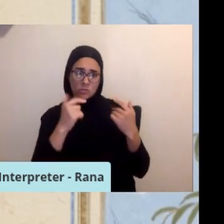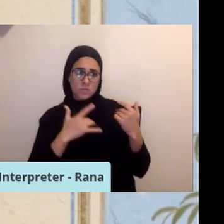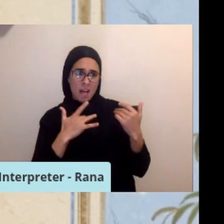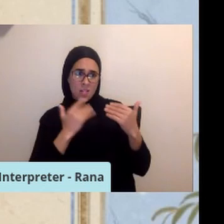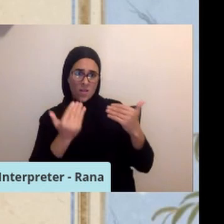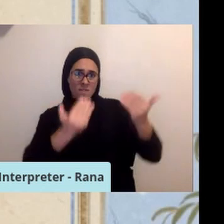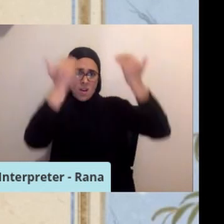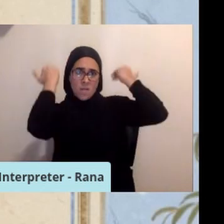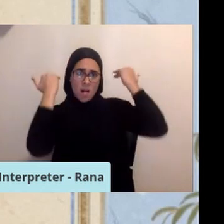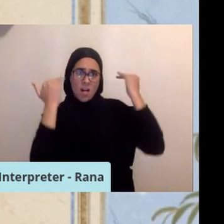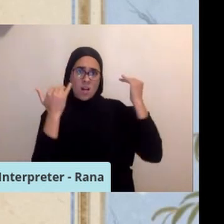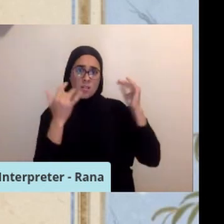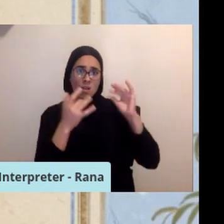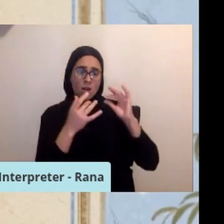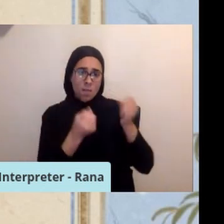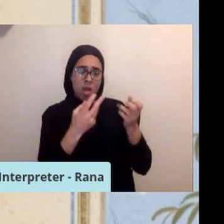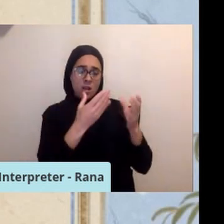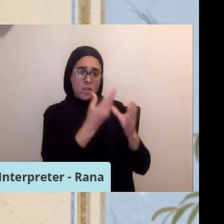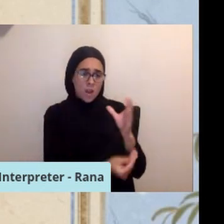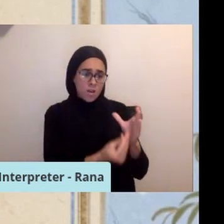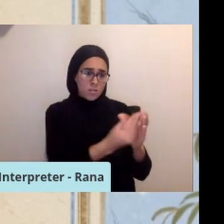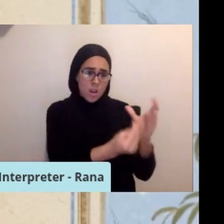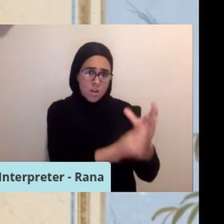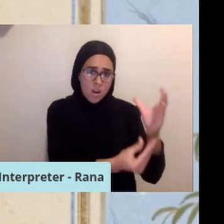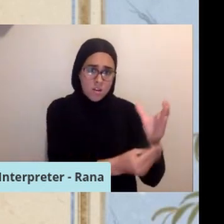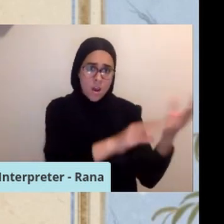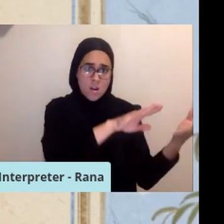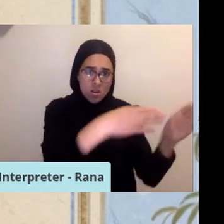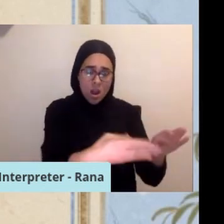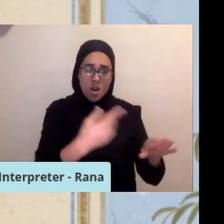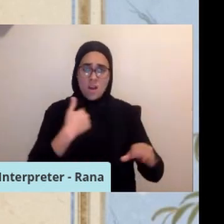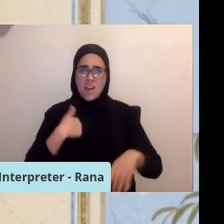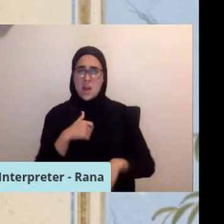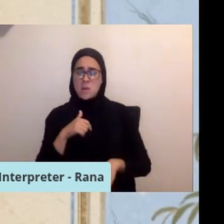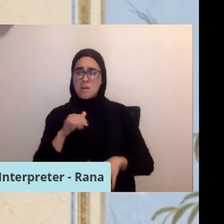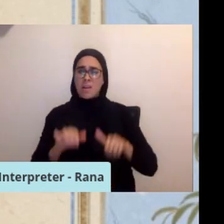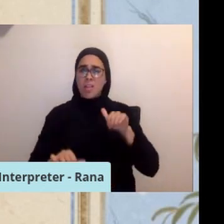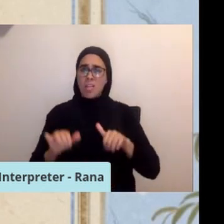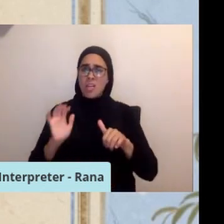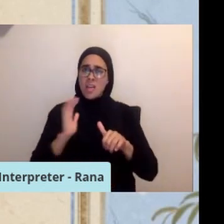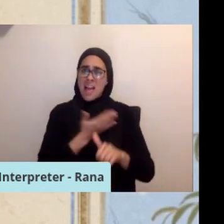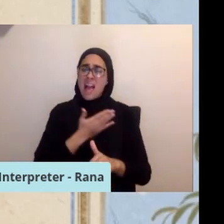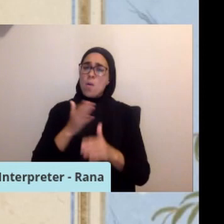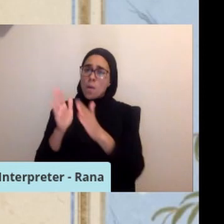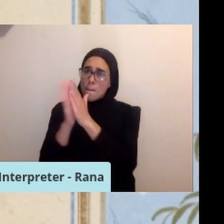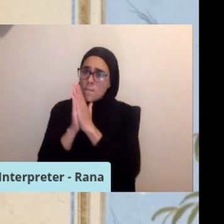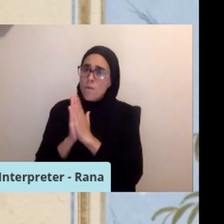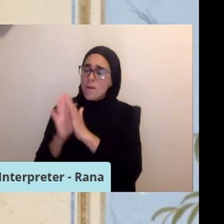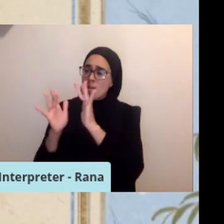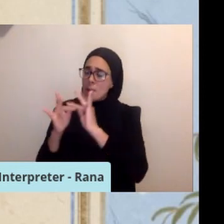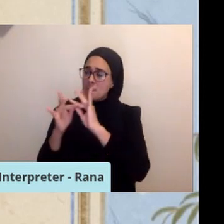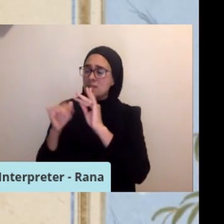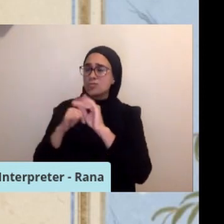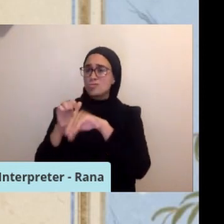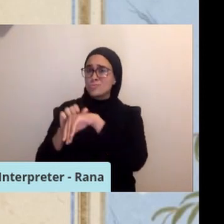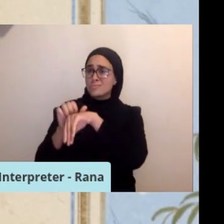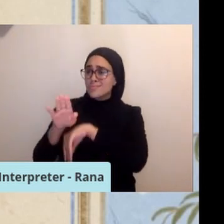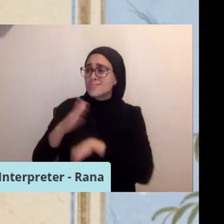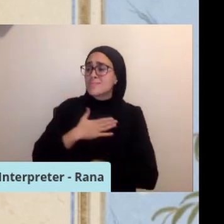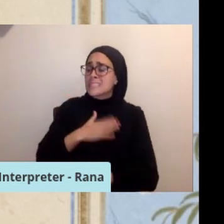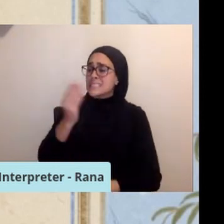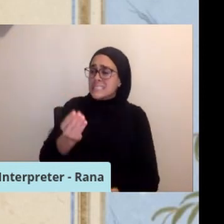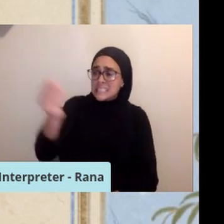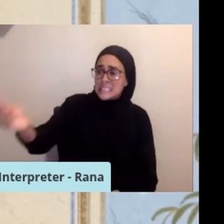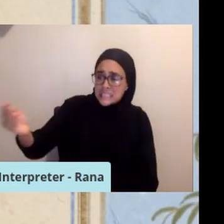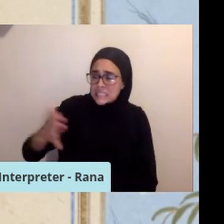time. And it was not known to us whether our prayers and messages that we asked the medical personnel to